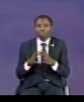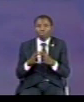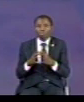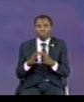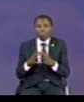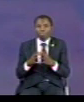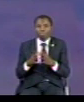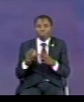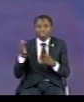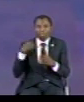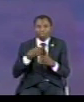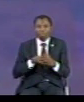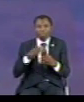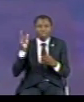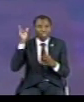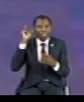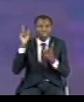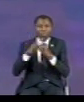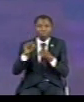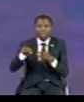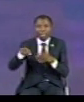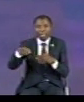We'll listen to another testimony.